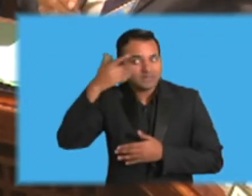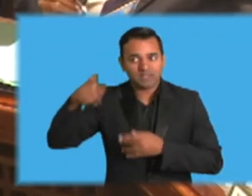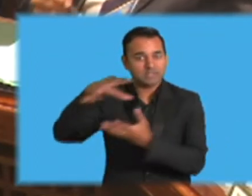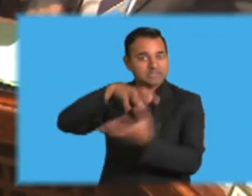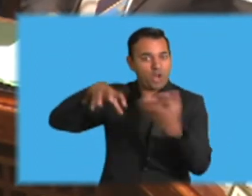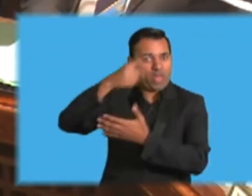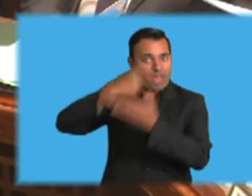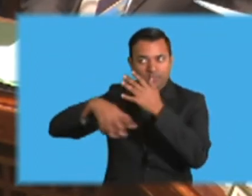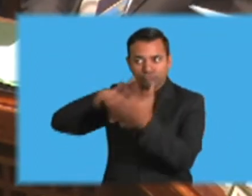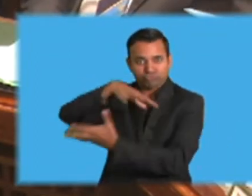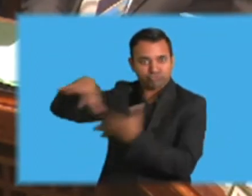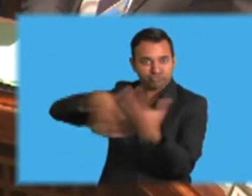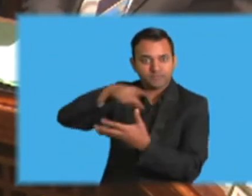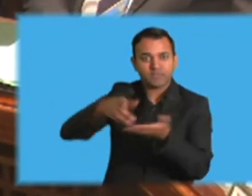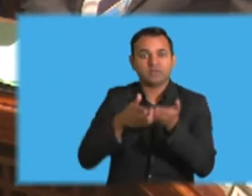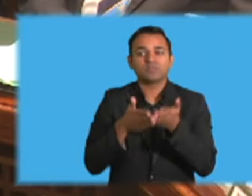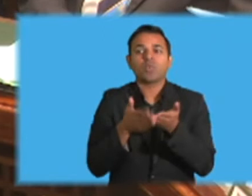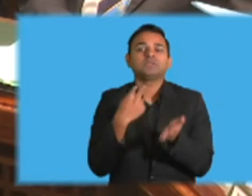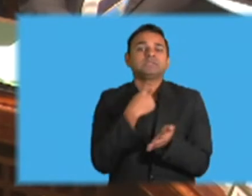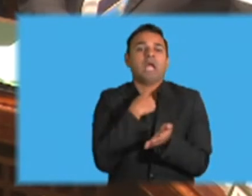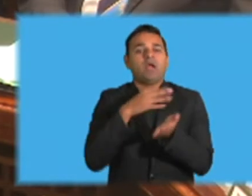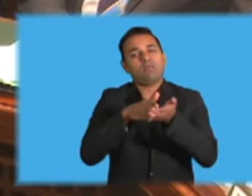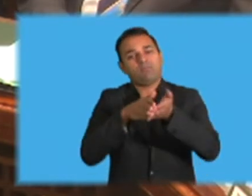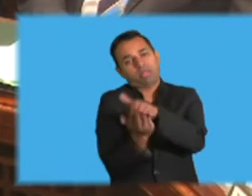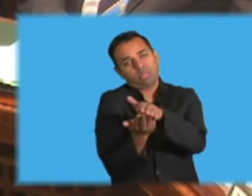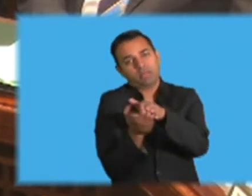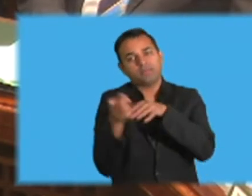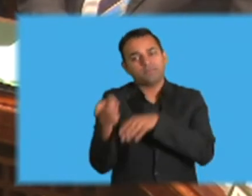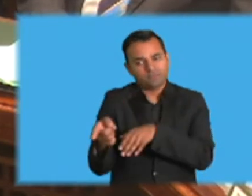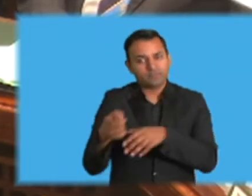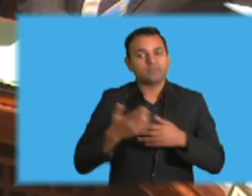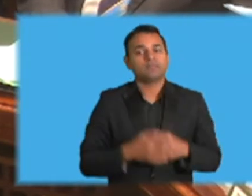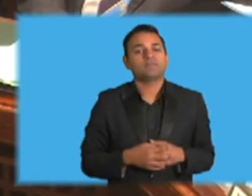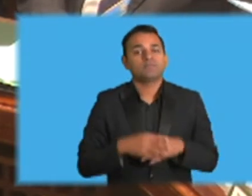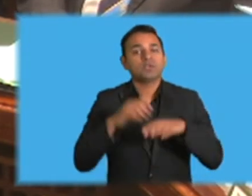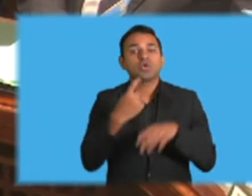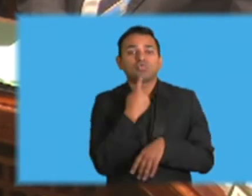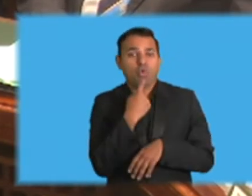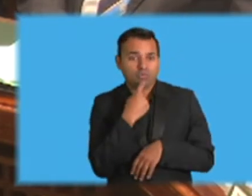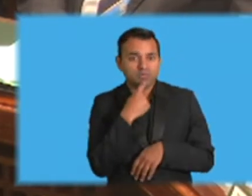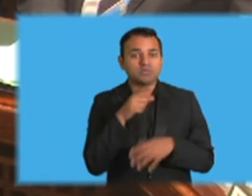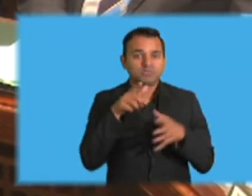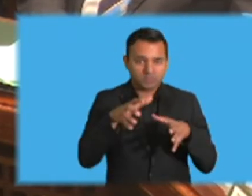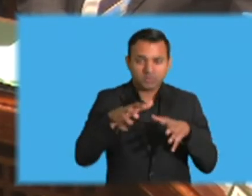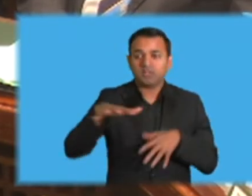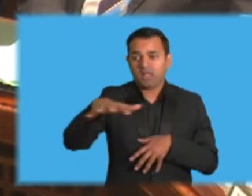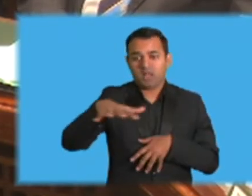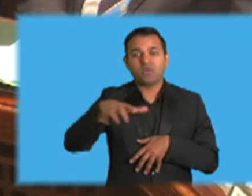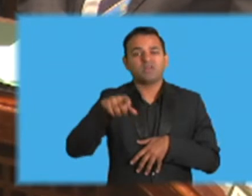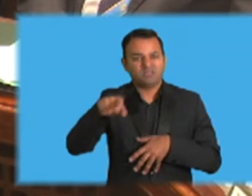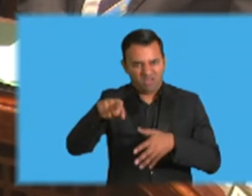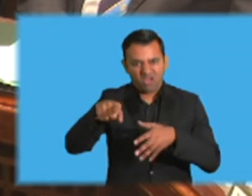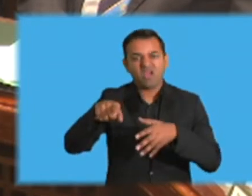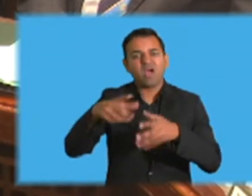stuck into the solid rocks. And in this case, the Maritime Safety Authority of